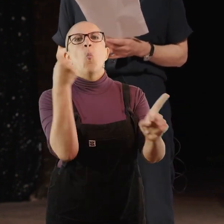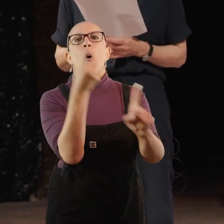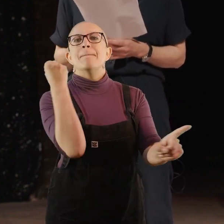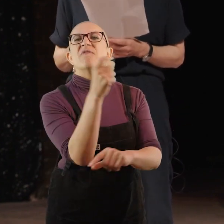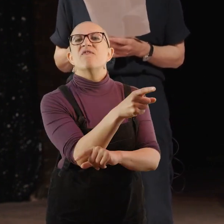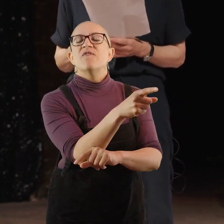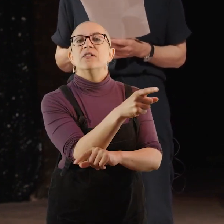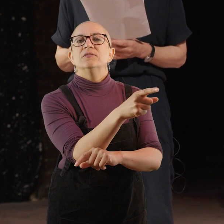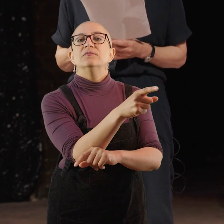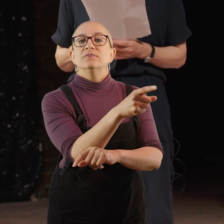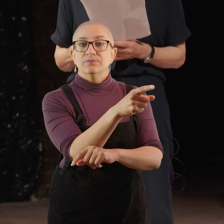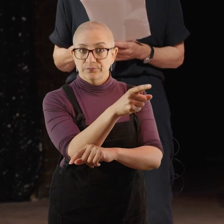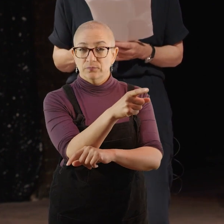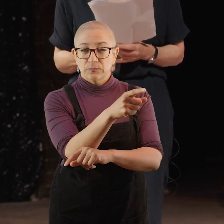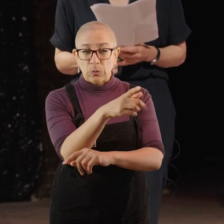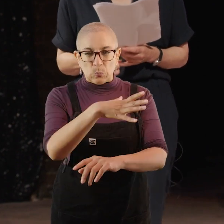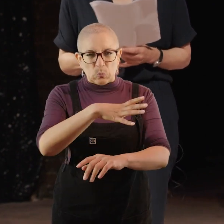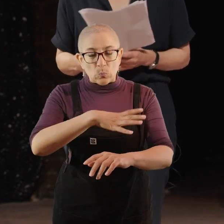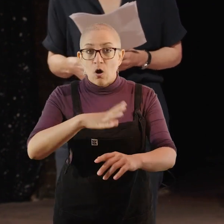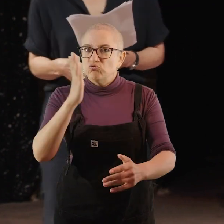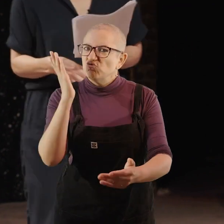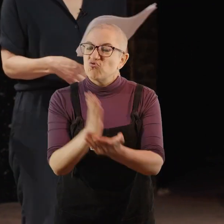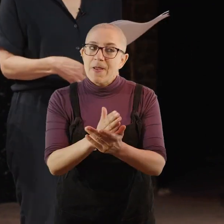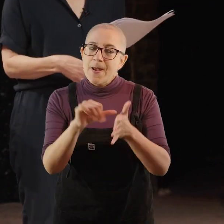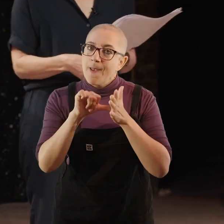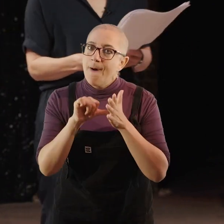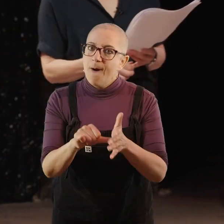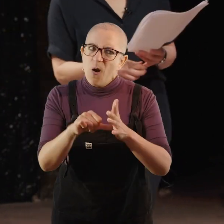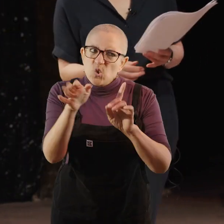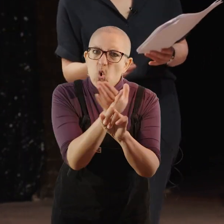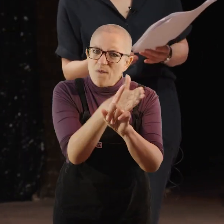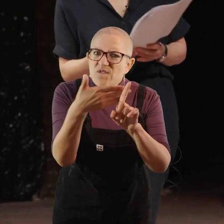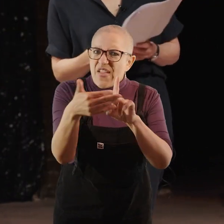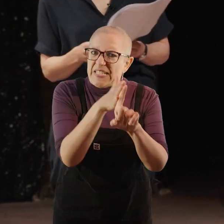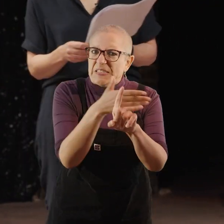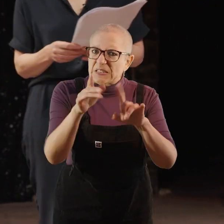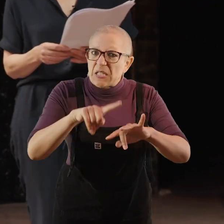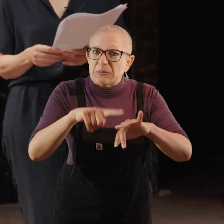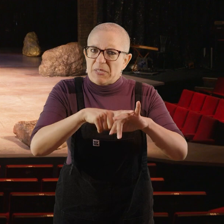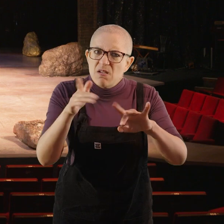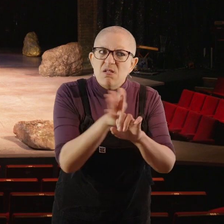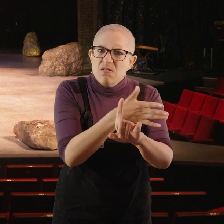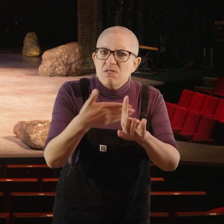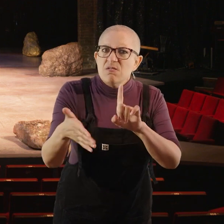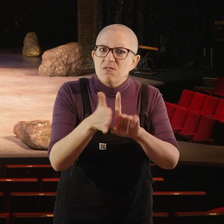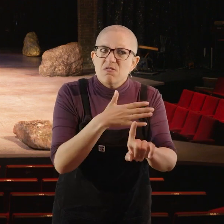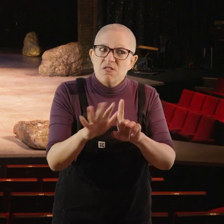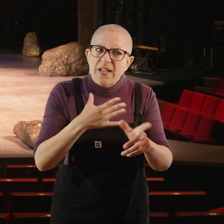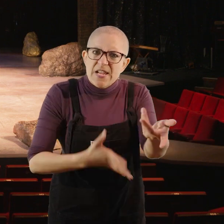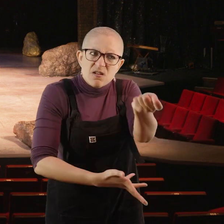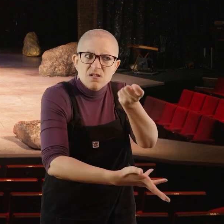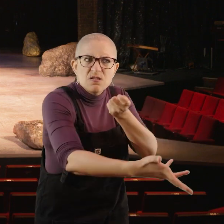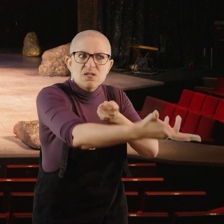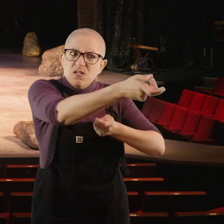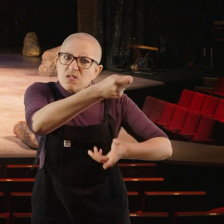and let it be really hard to convince him. Like, you've got to reel him in even